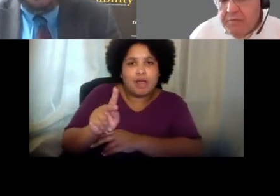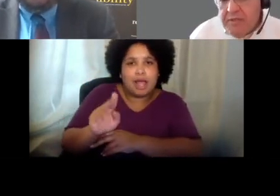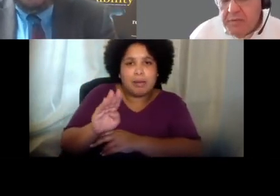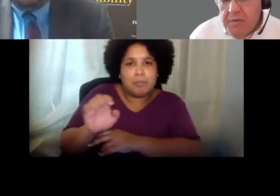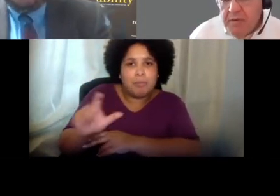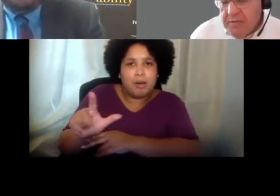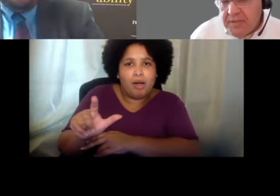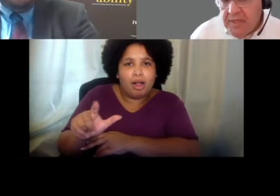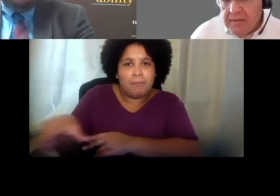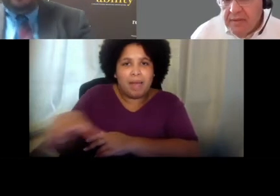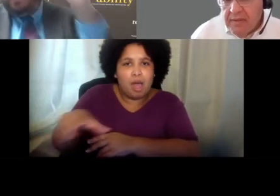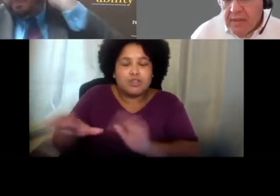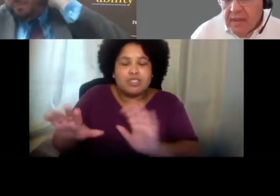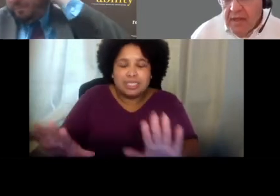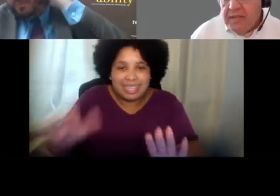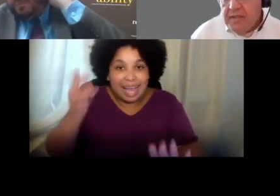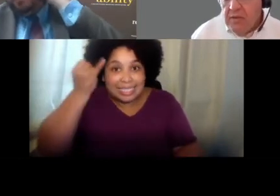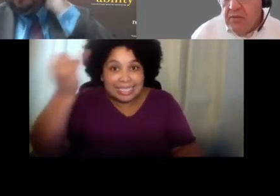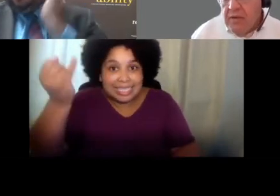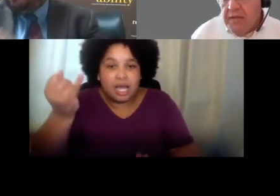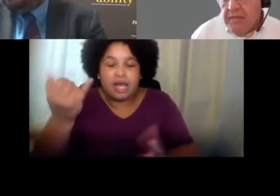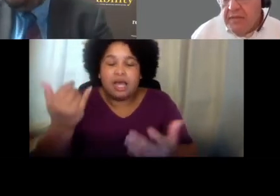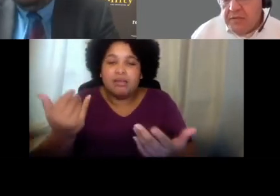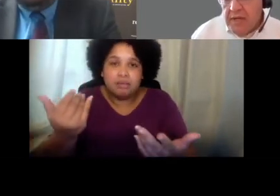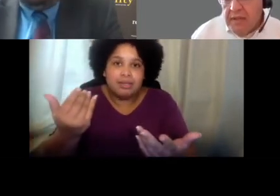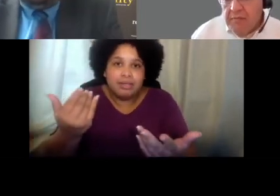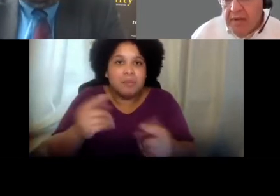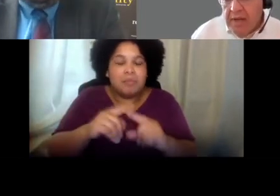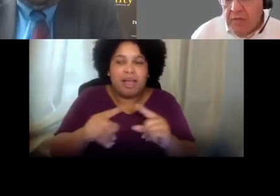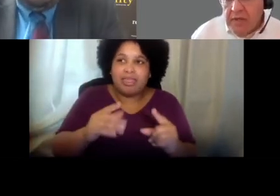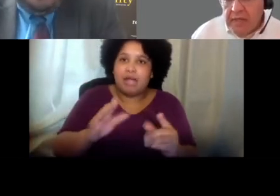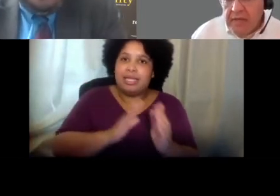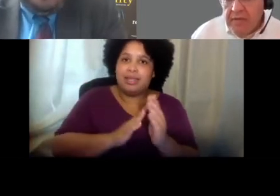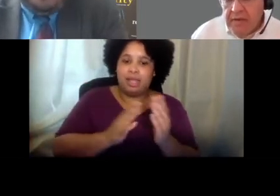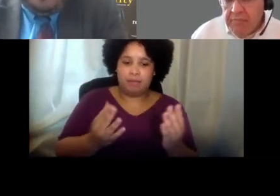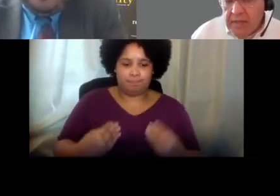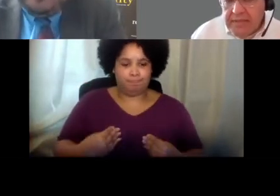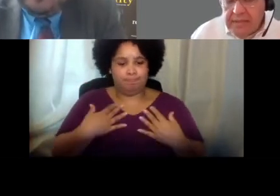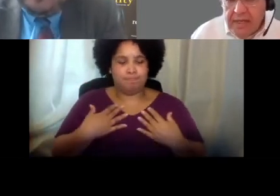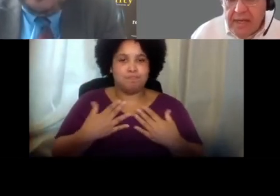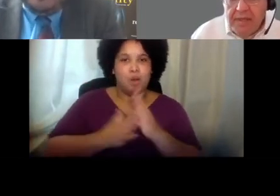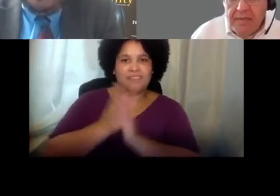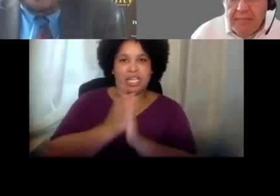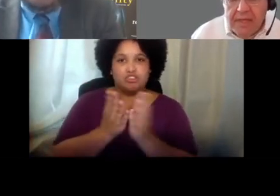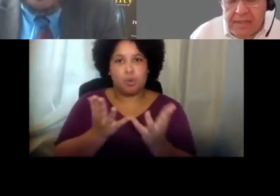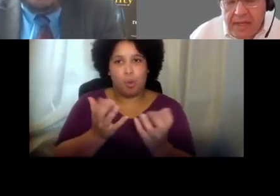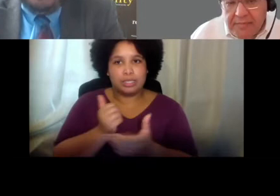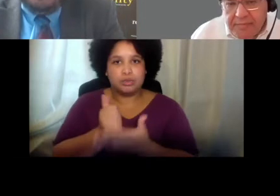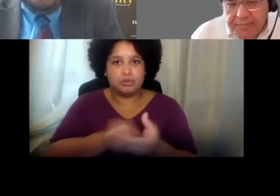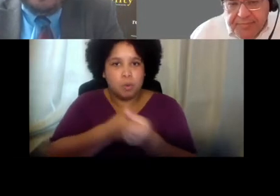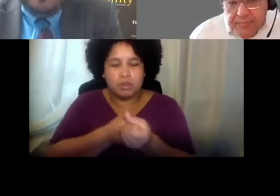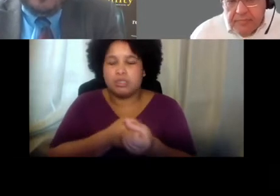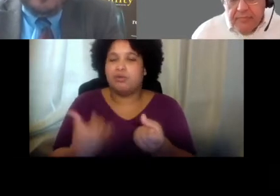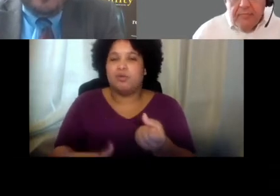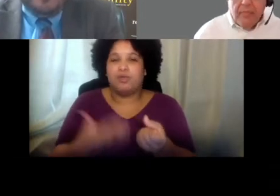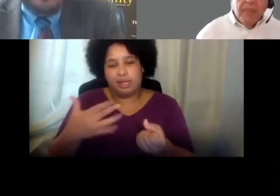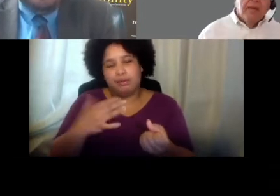idea is, but the spirit was there. And so that's what I love about working here in places like IBM. Next slide.